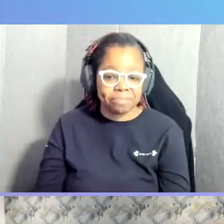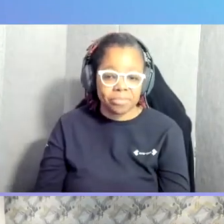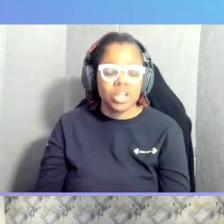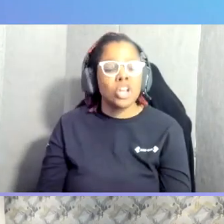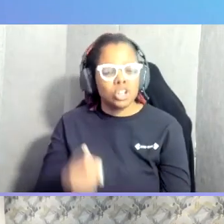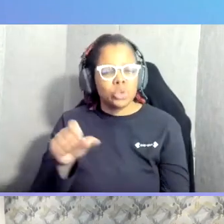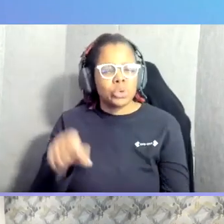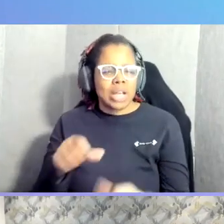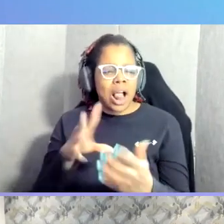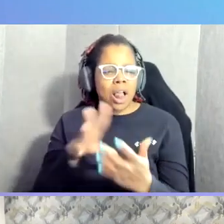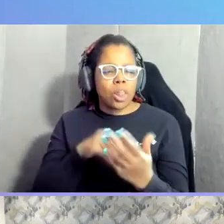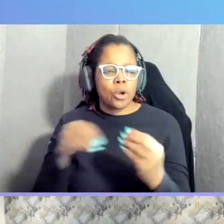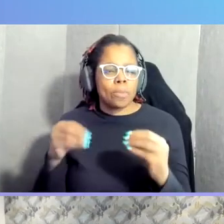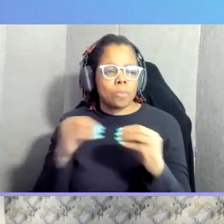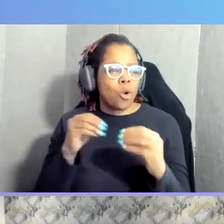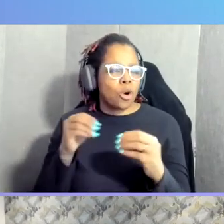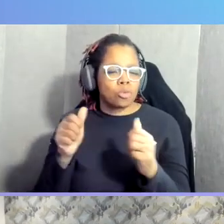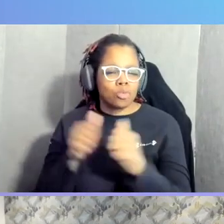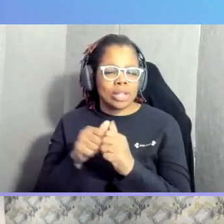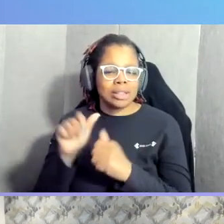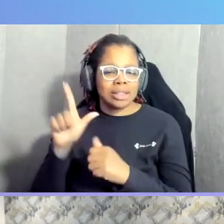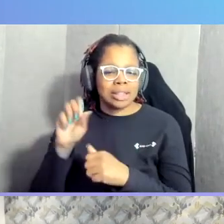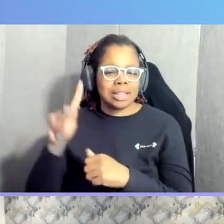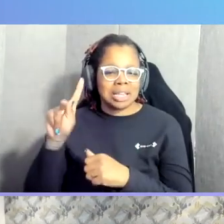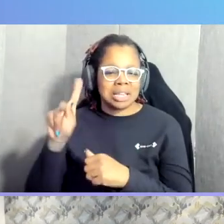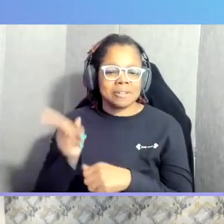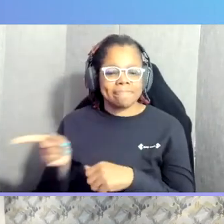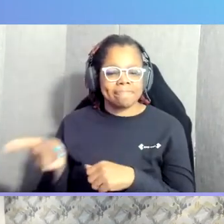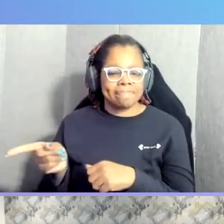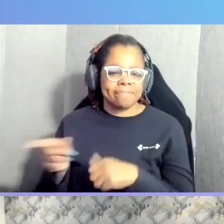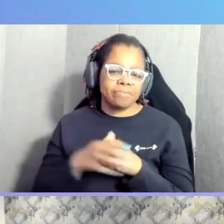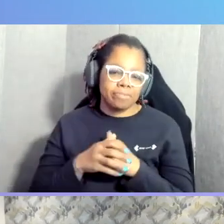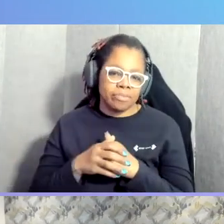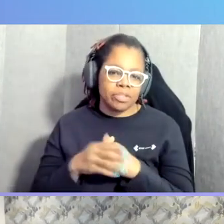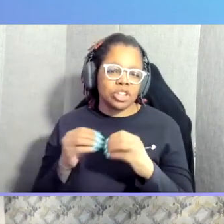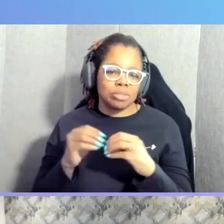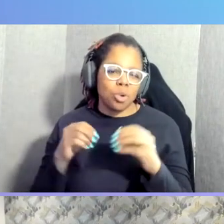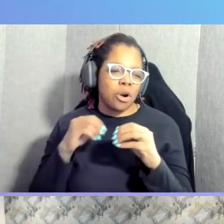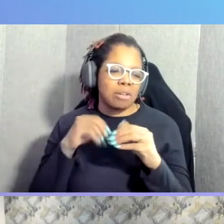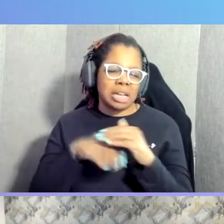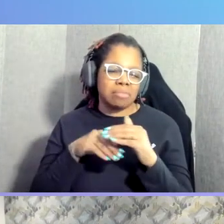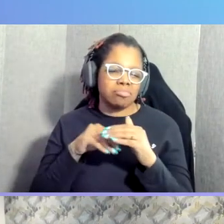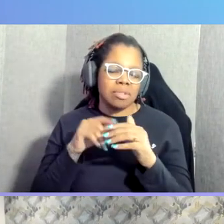learn more by checking the link on the slide. There are more examples besides Target.